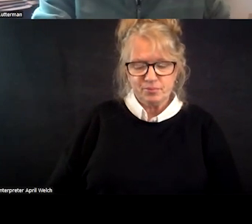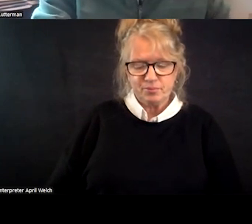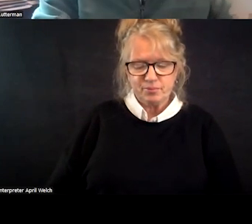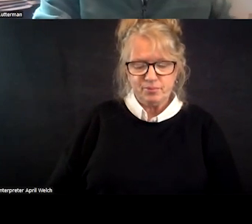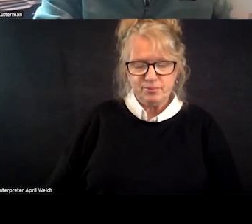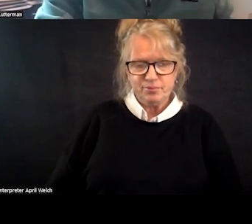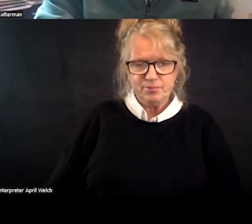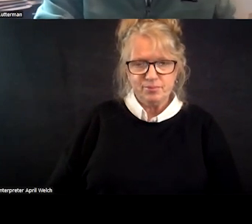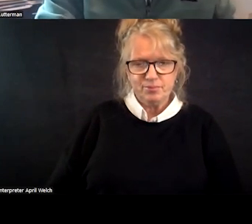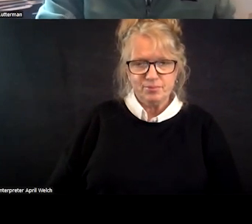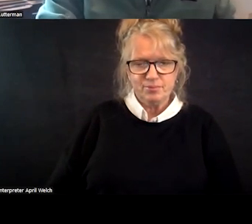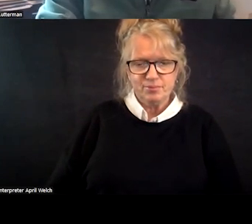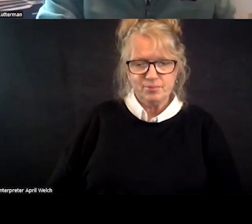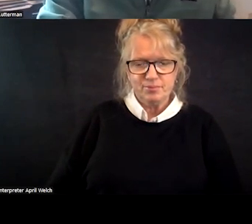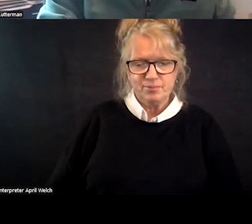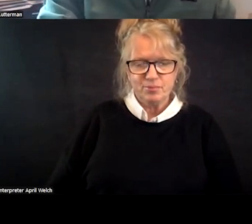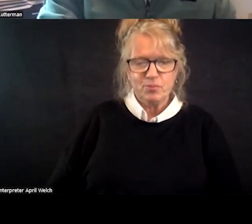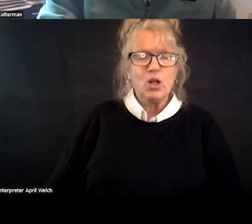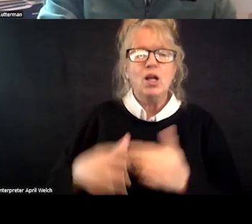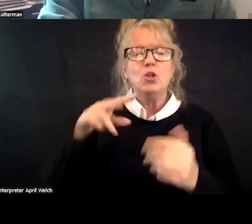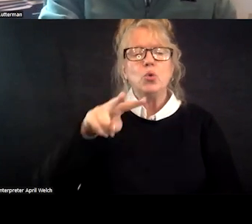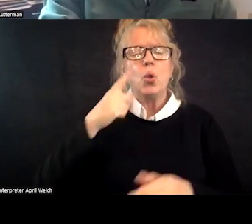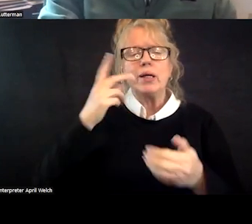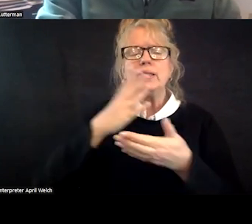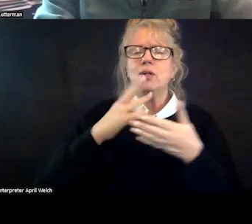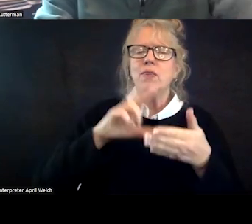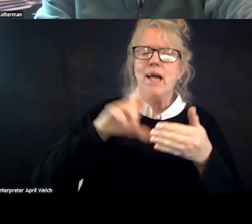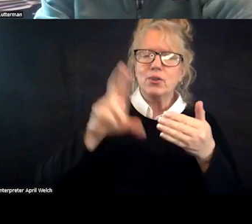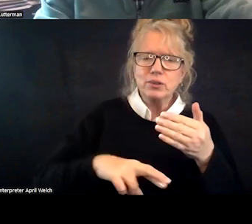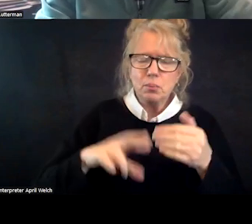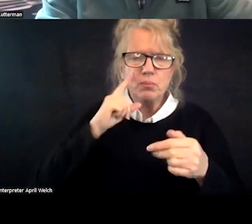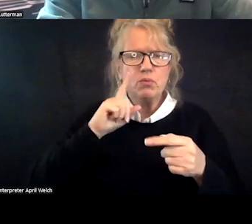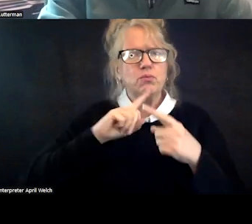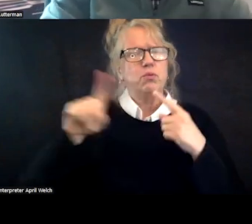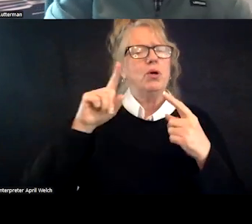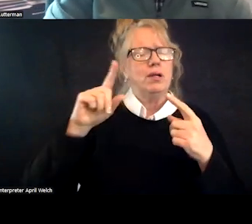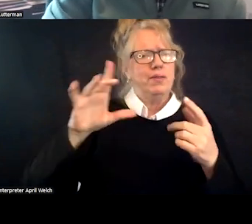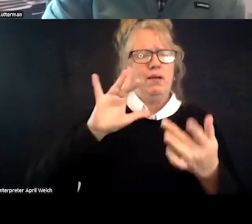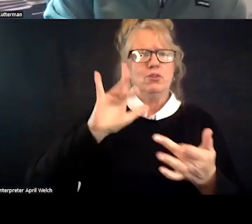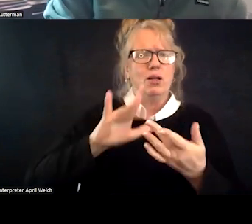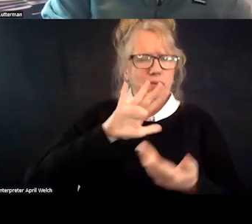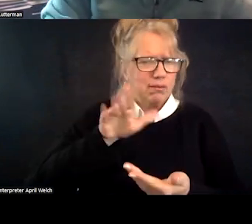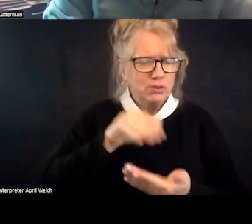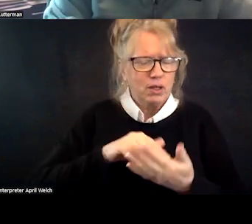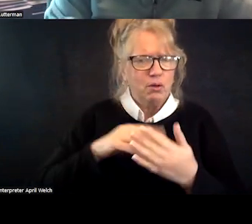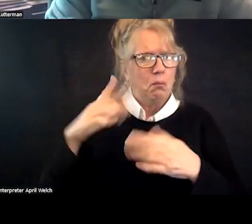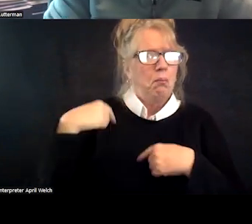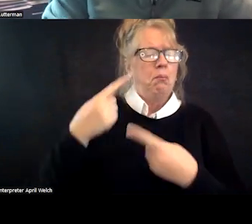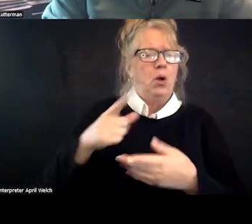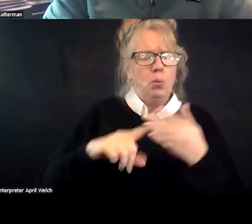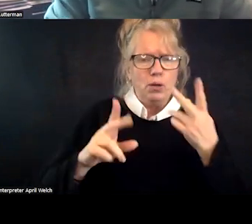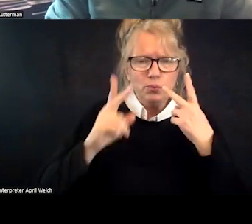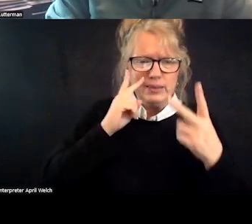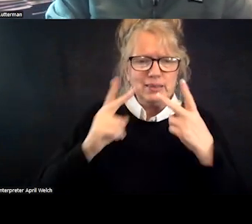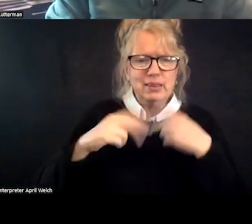So in terms of looking at some of the outcomes from crisis contact centers, what we see is a median